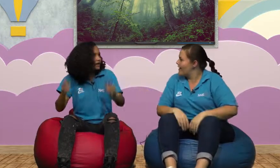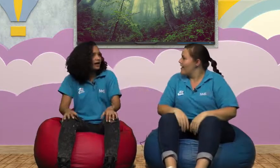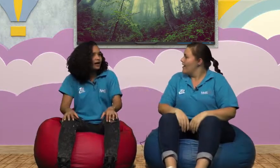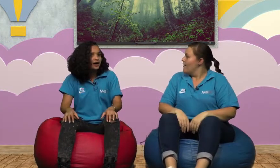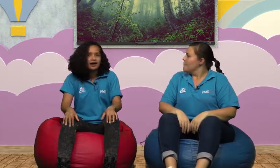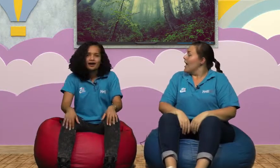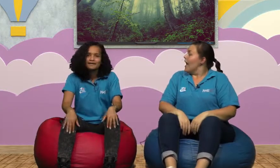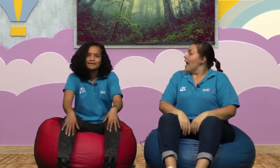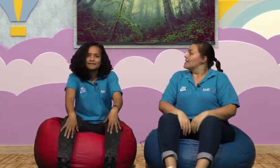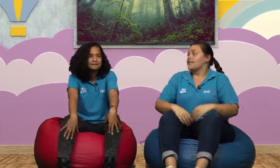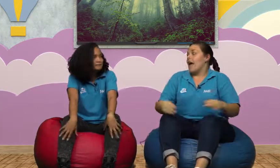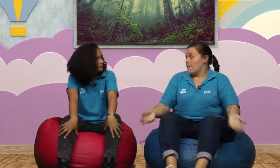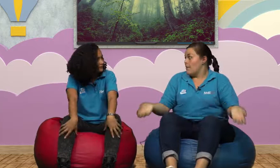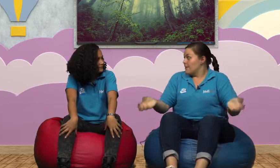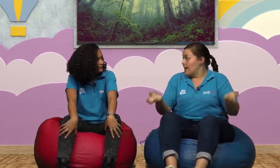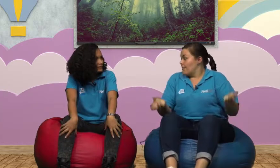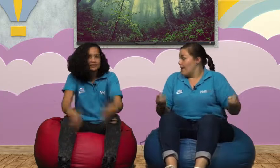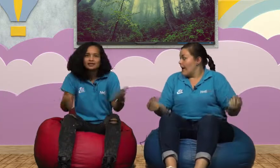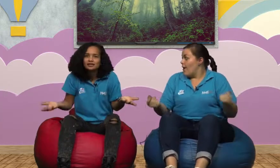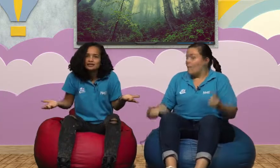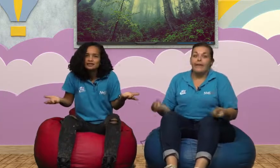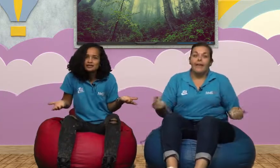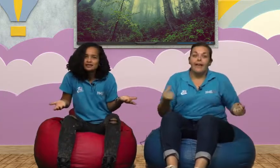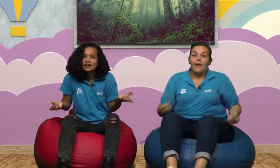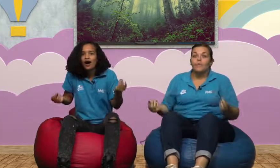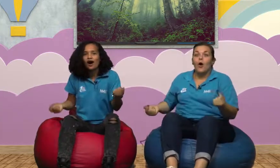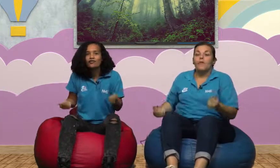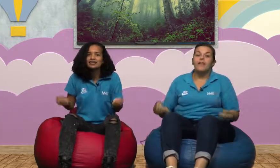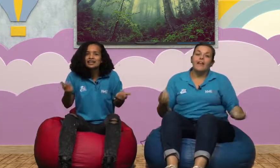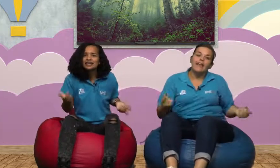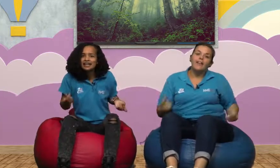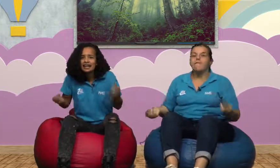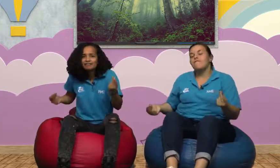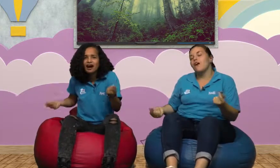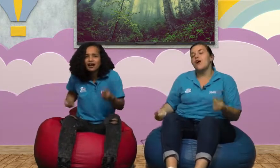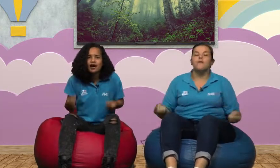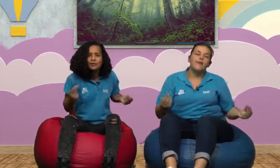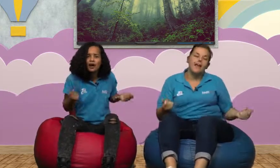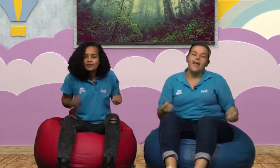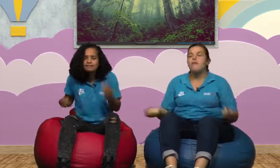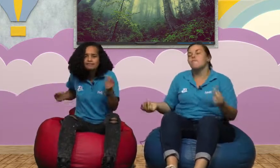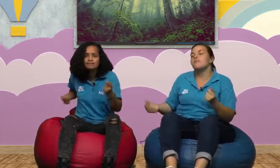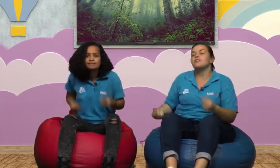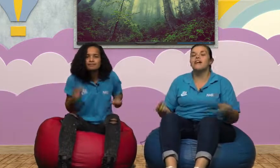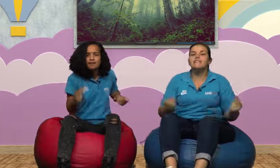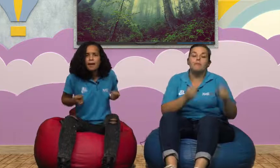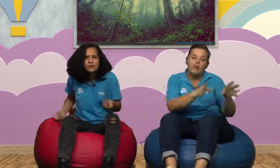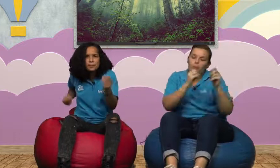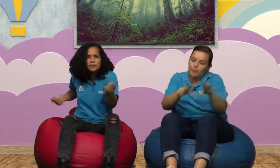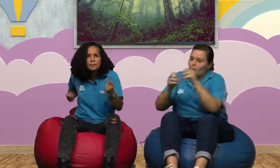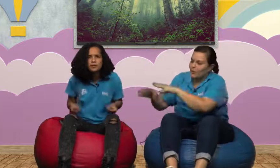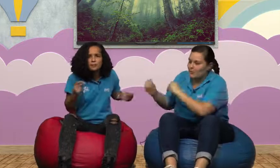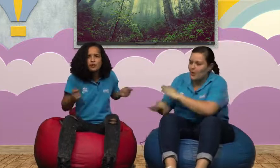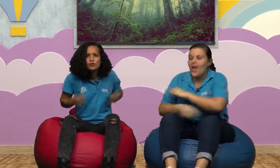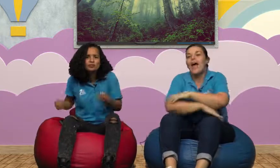back. Sad Mama Dragon went out one day, over the hill and far away. Mama Dragon said, pew,